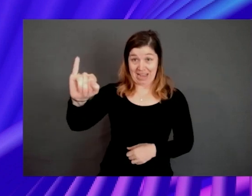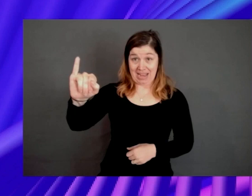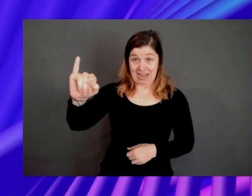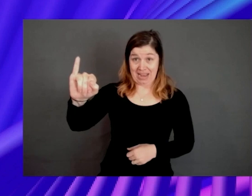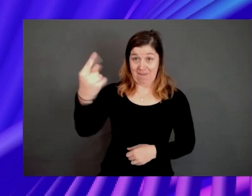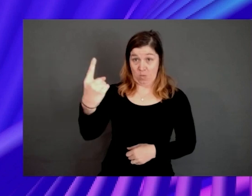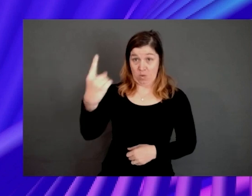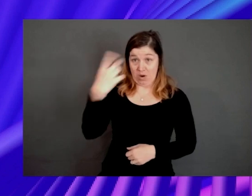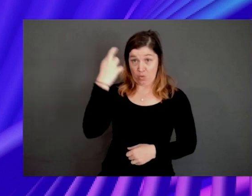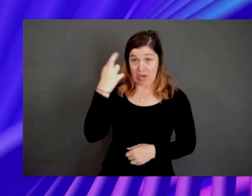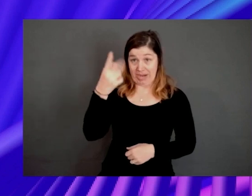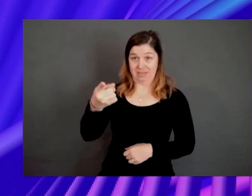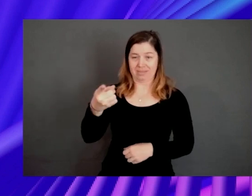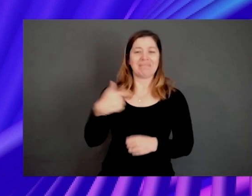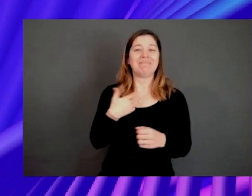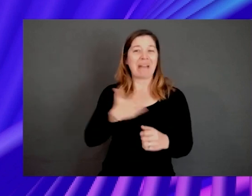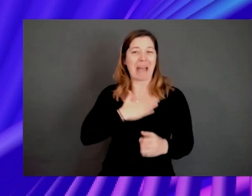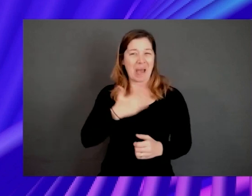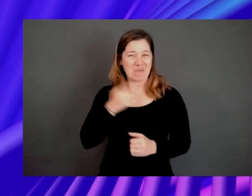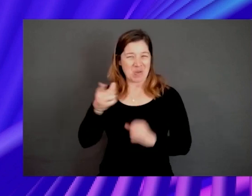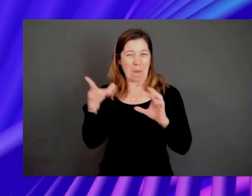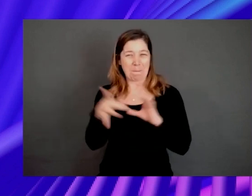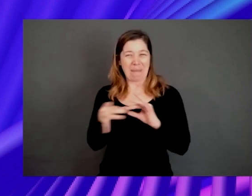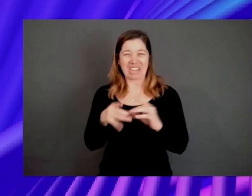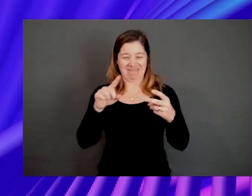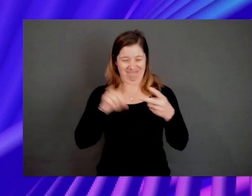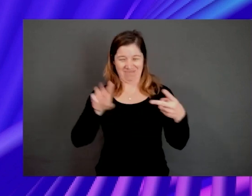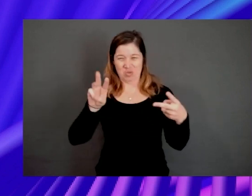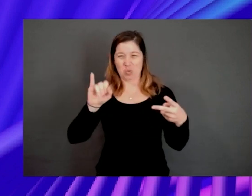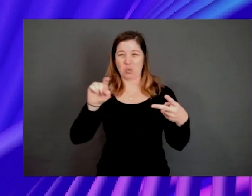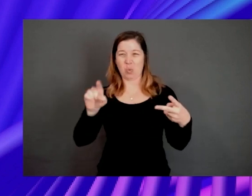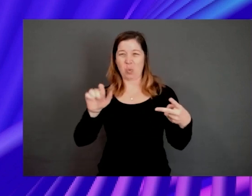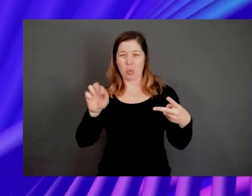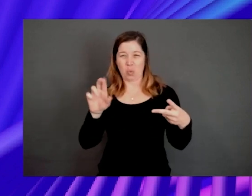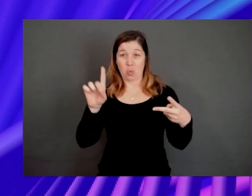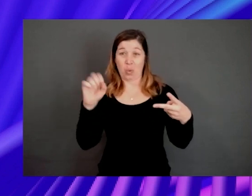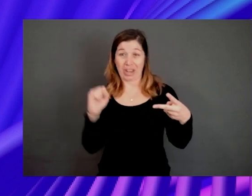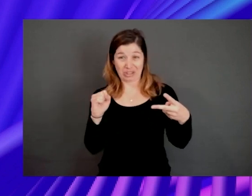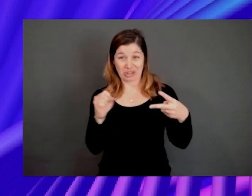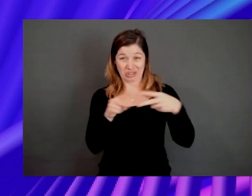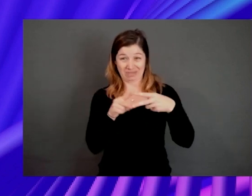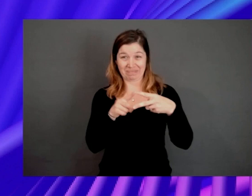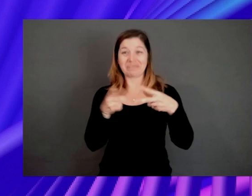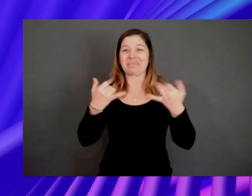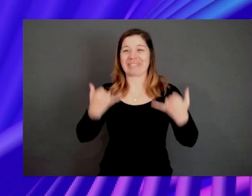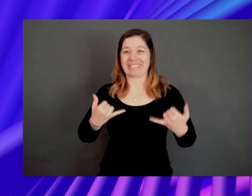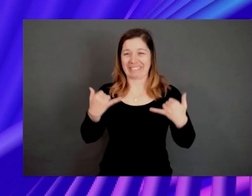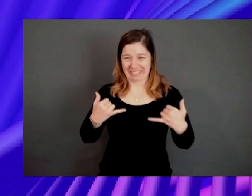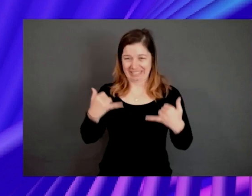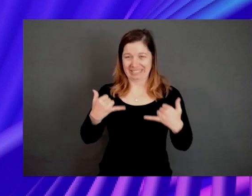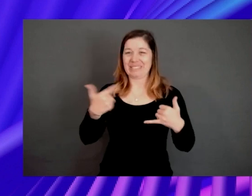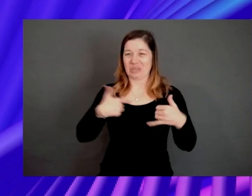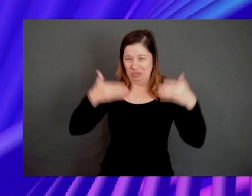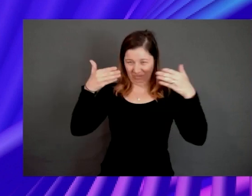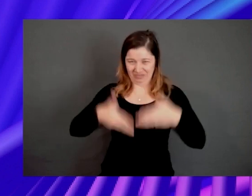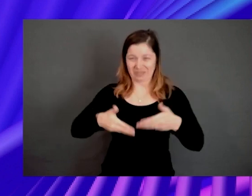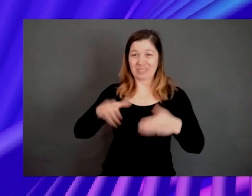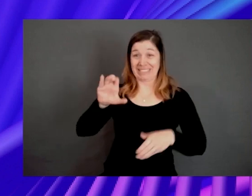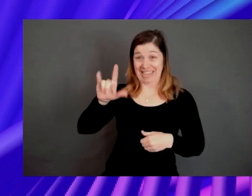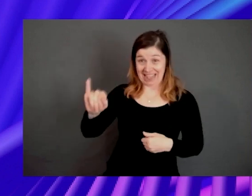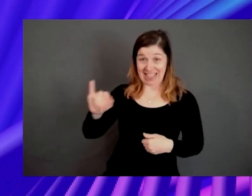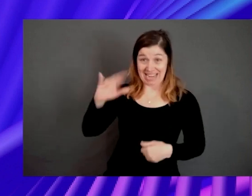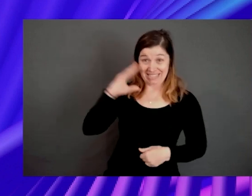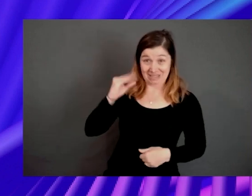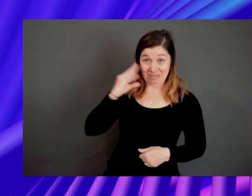to come to, and I'm glad that you mentioned the wizards. So in this episode, we're going to focus on the CLI or command line experience for the new